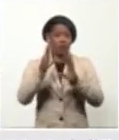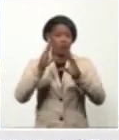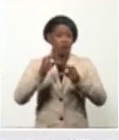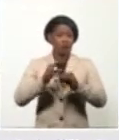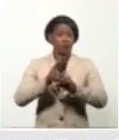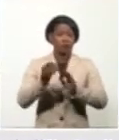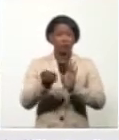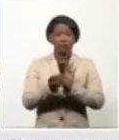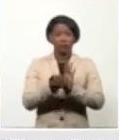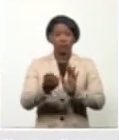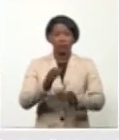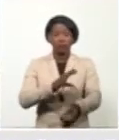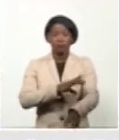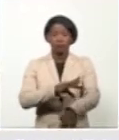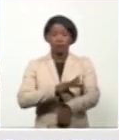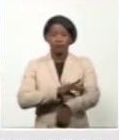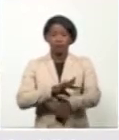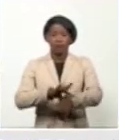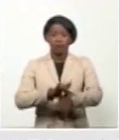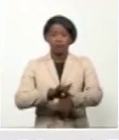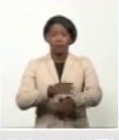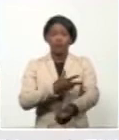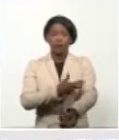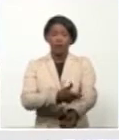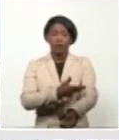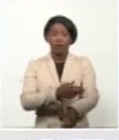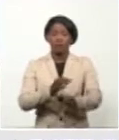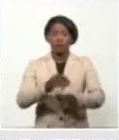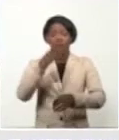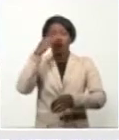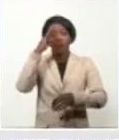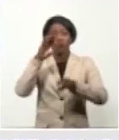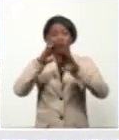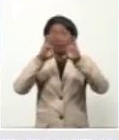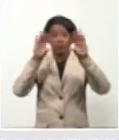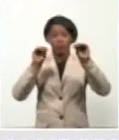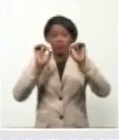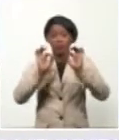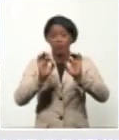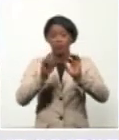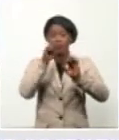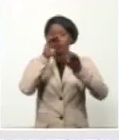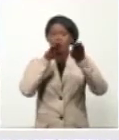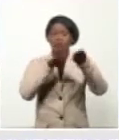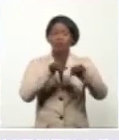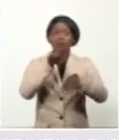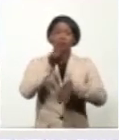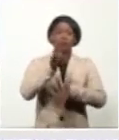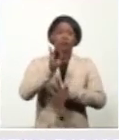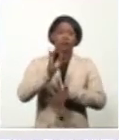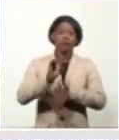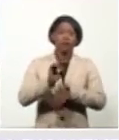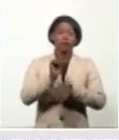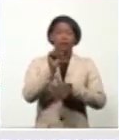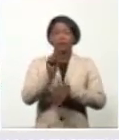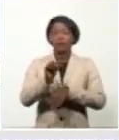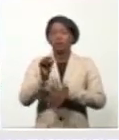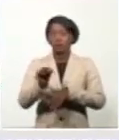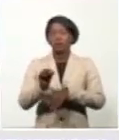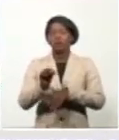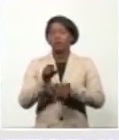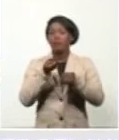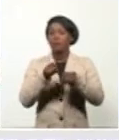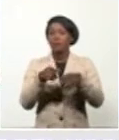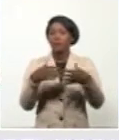1,963 patients who had been diagnosed in Cuba up to yesterday evening at 12 o'clock, 170 remain in